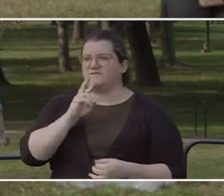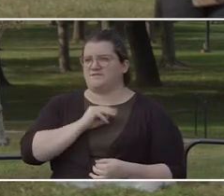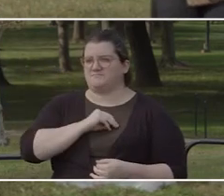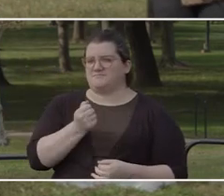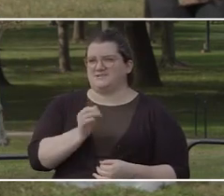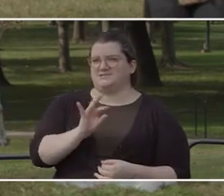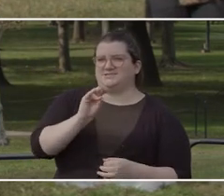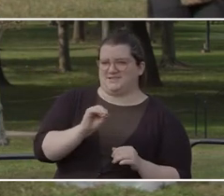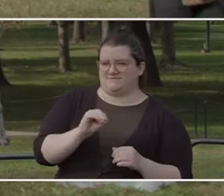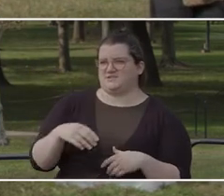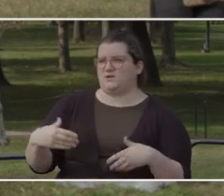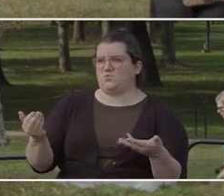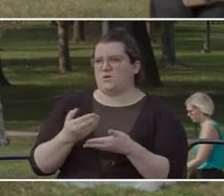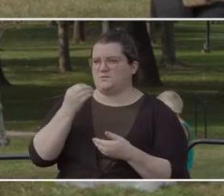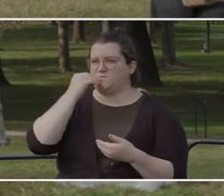1970, welcome home.